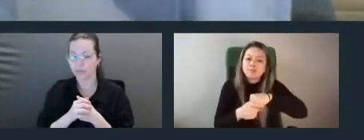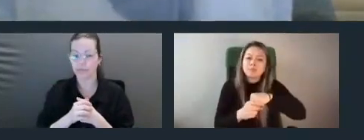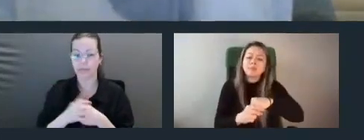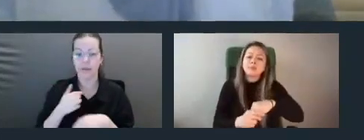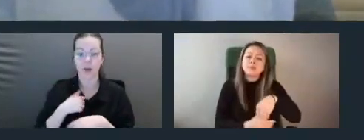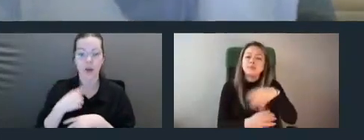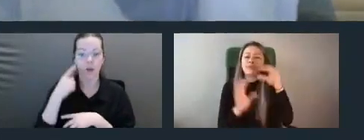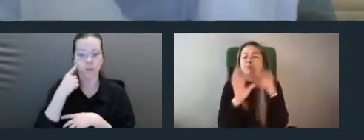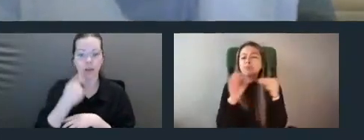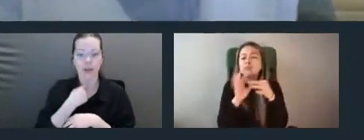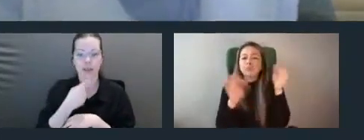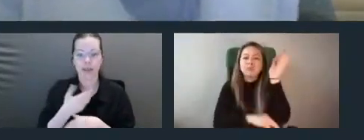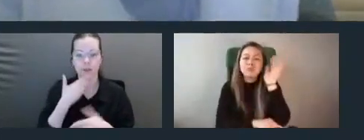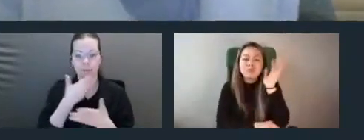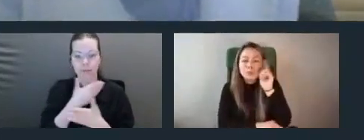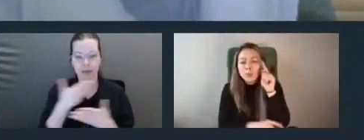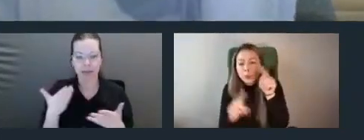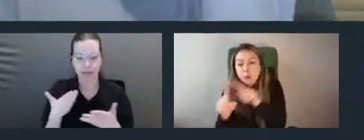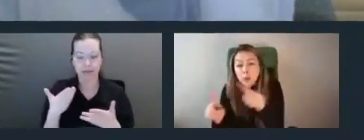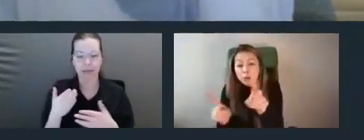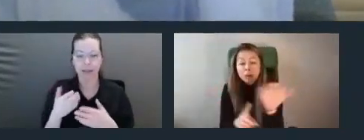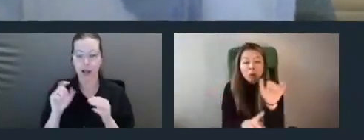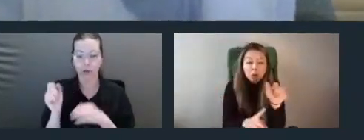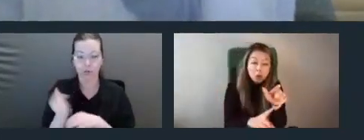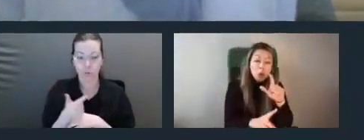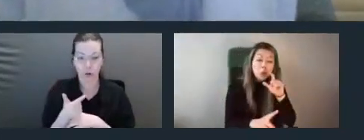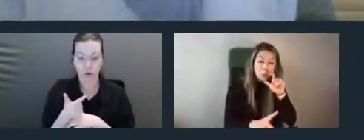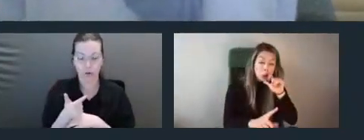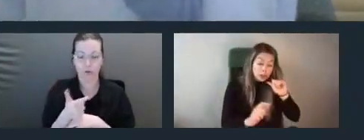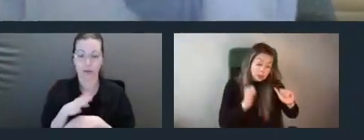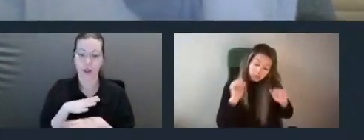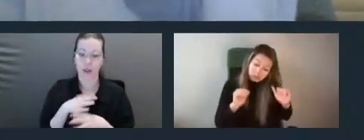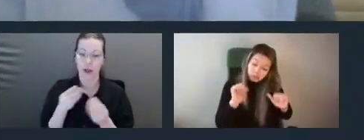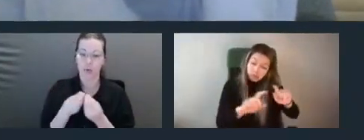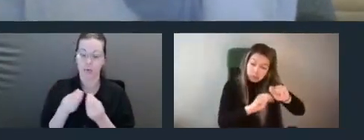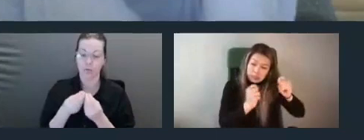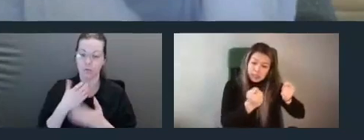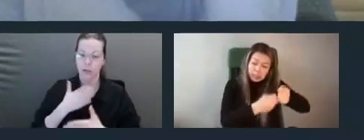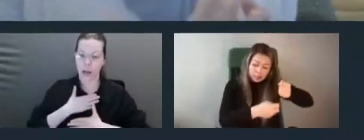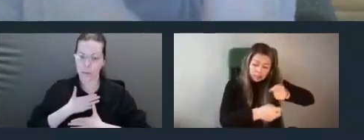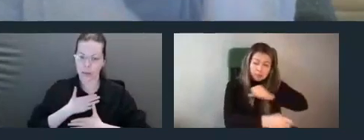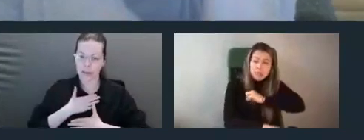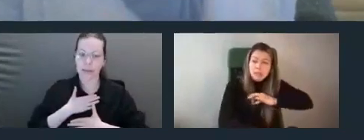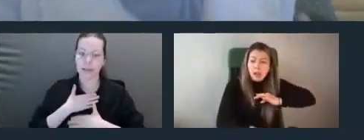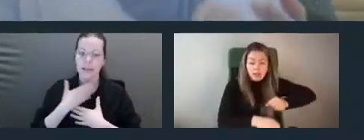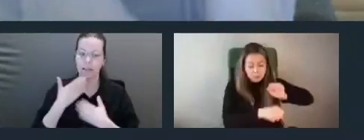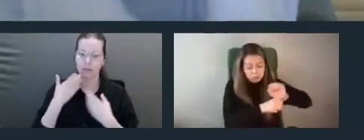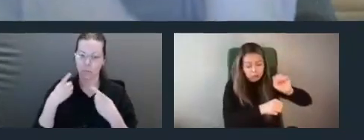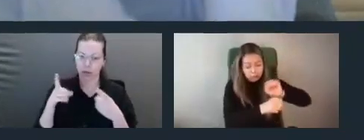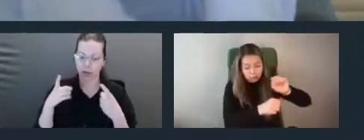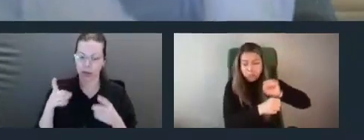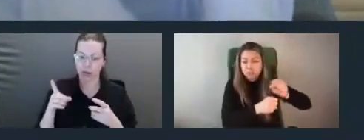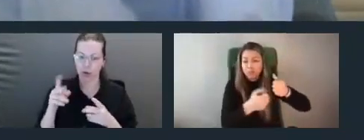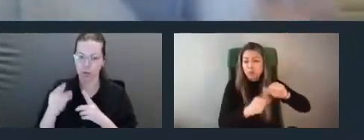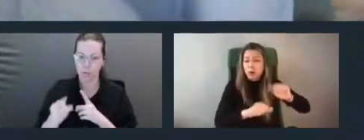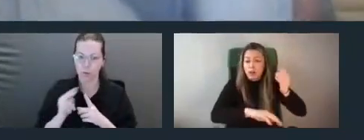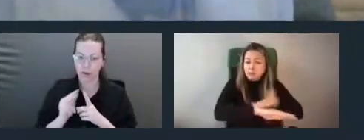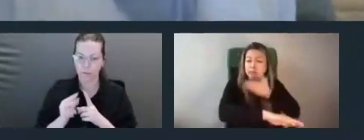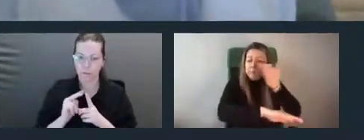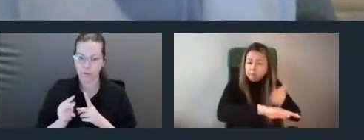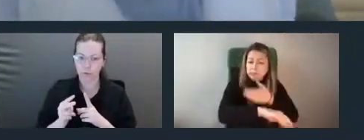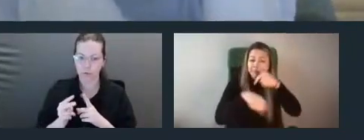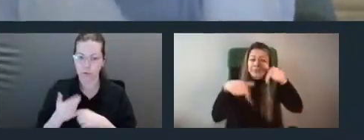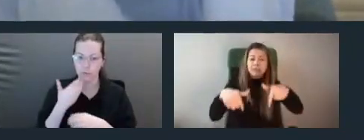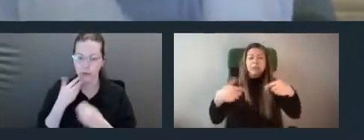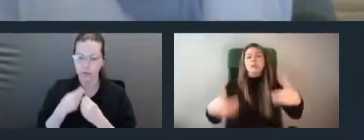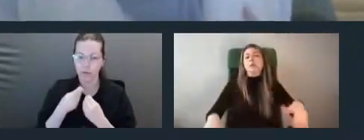the hardworking team members of the Language Advocacy Coalition for the work that you continuously do and for putting